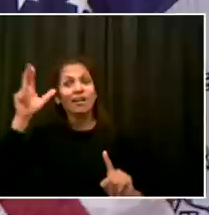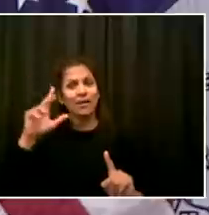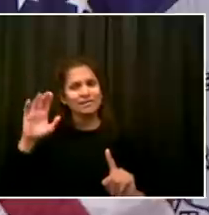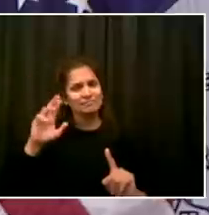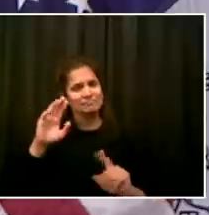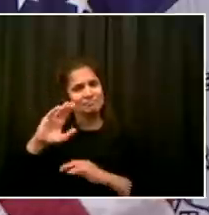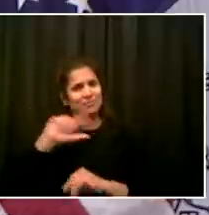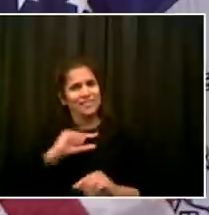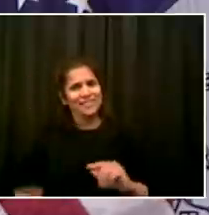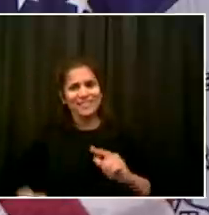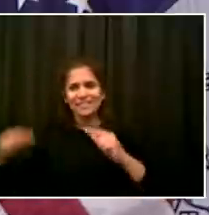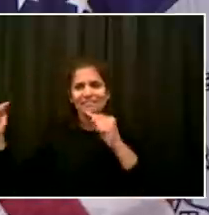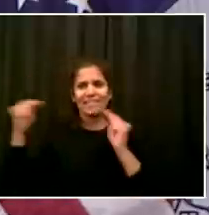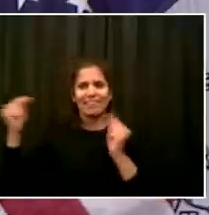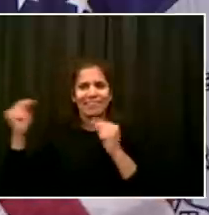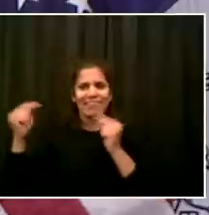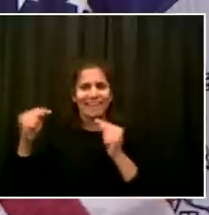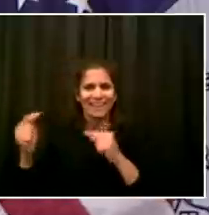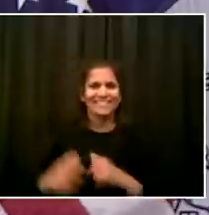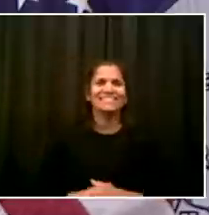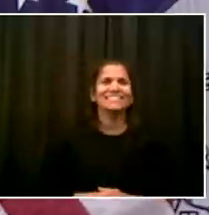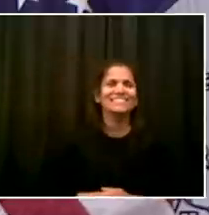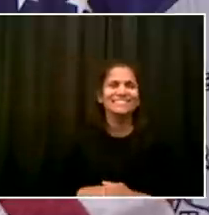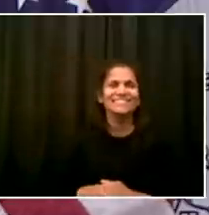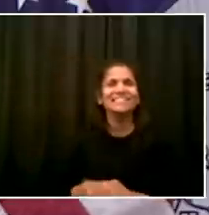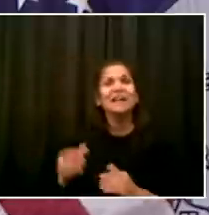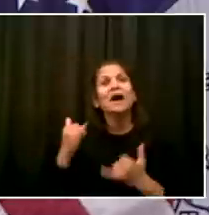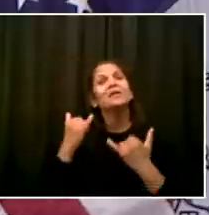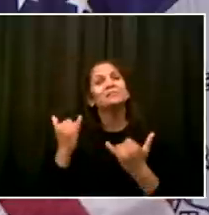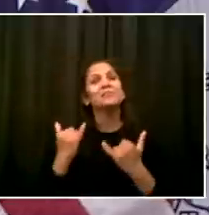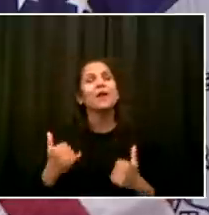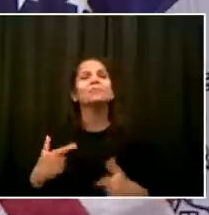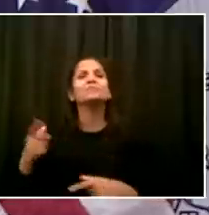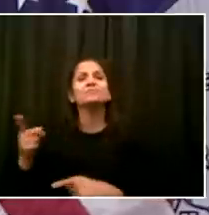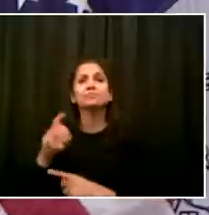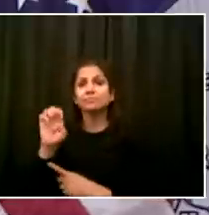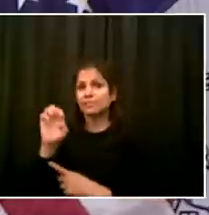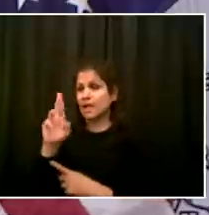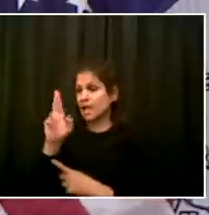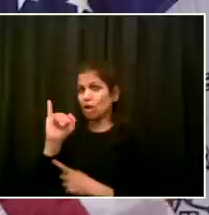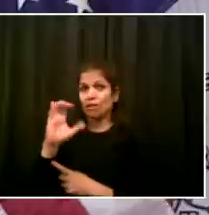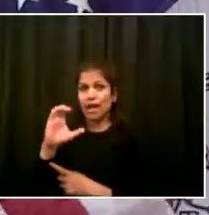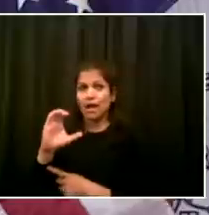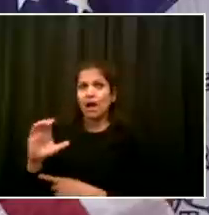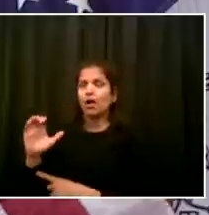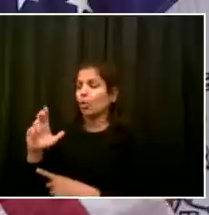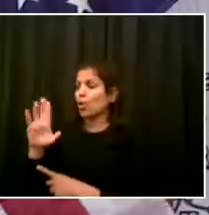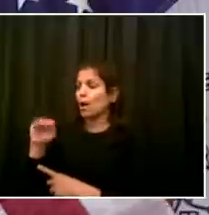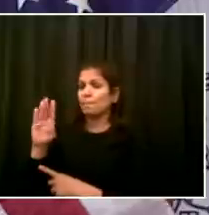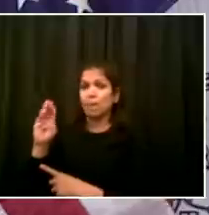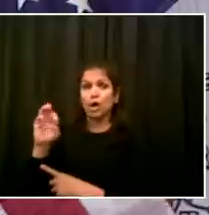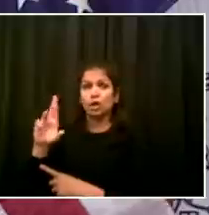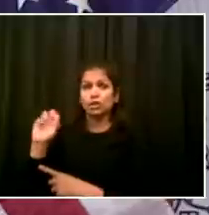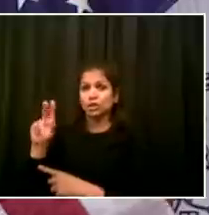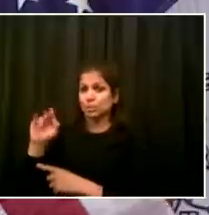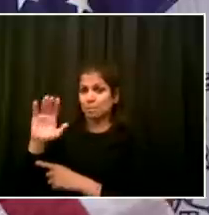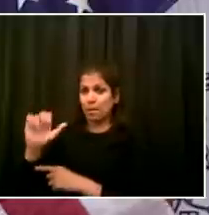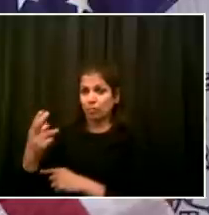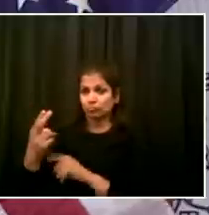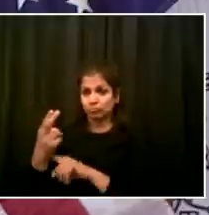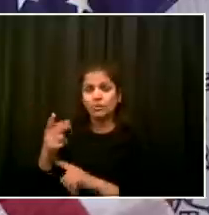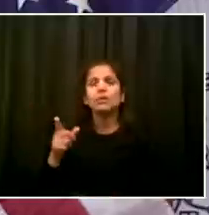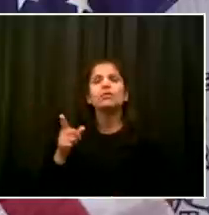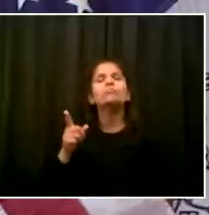in terms of criminal justice reform, in terms of bringing communities to the fore, in terms of making change, and obviously all you've done to